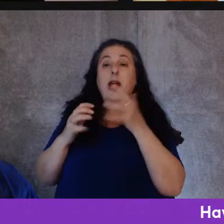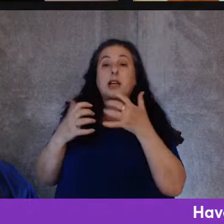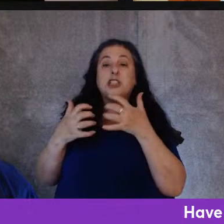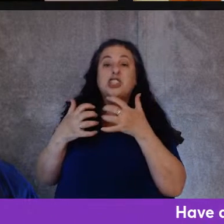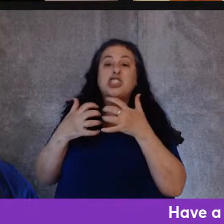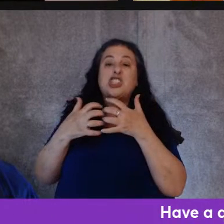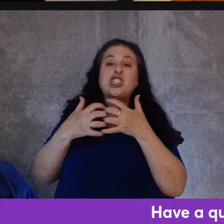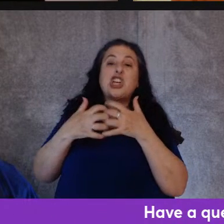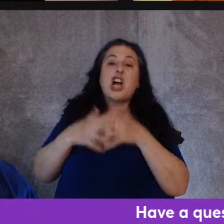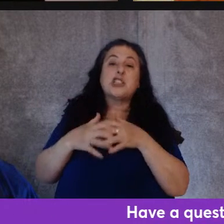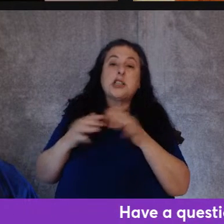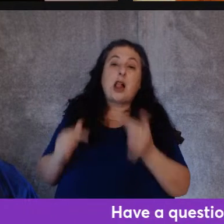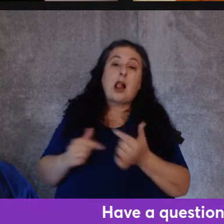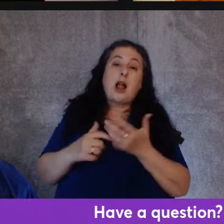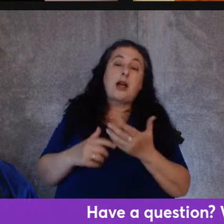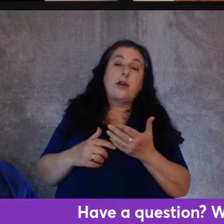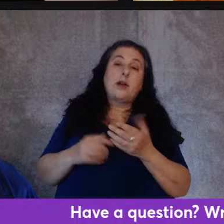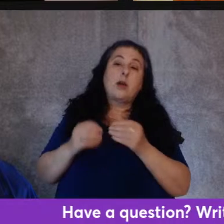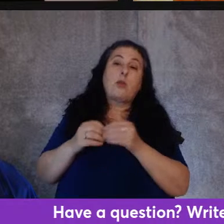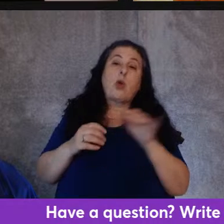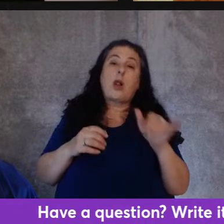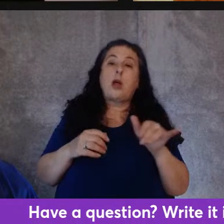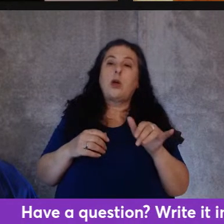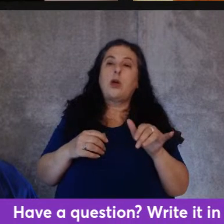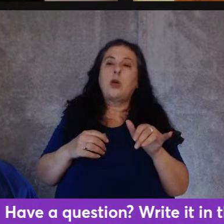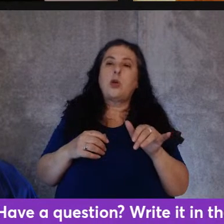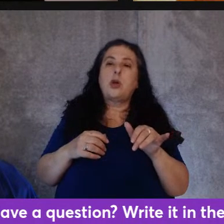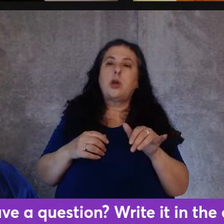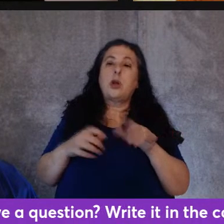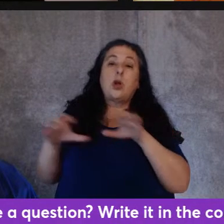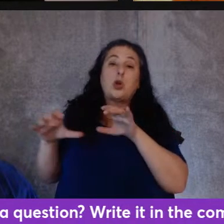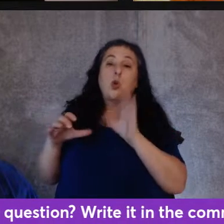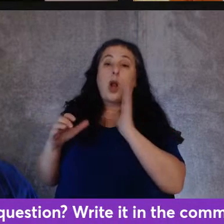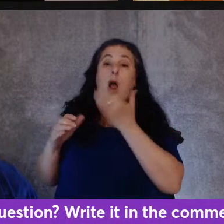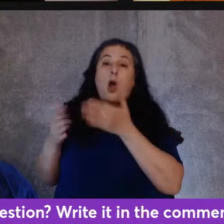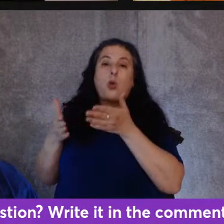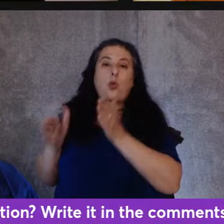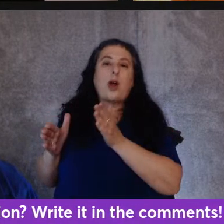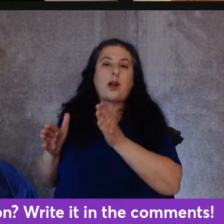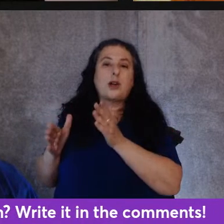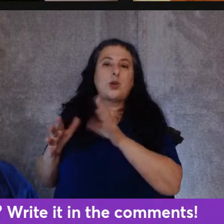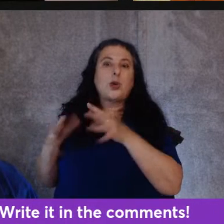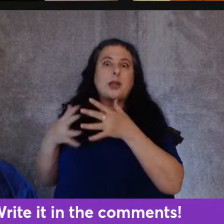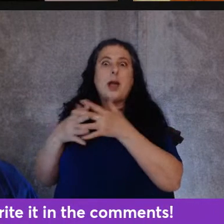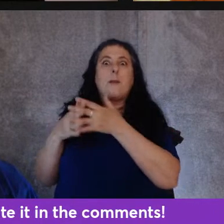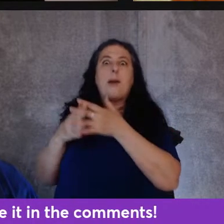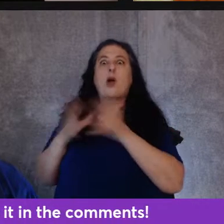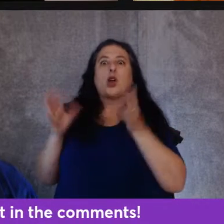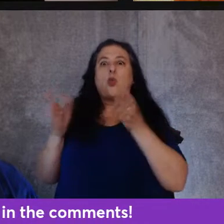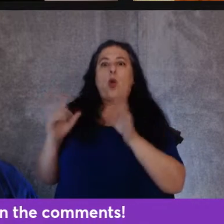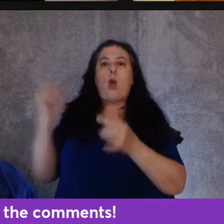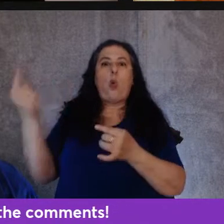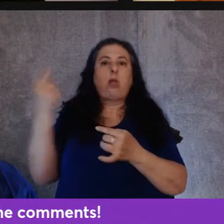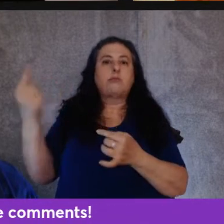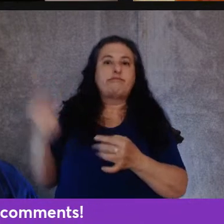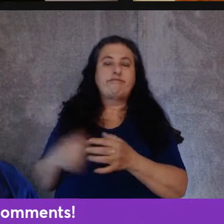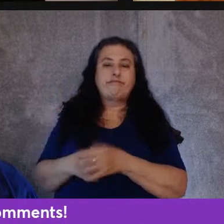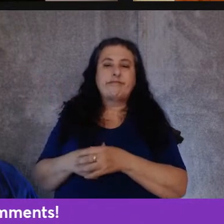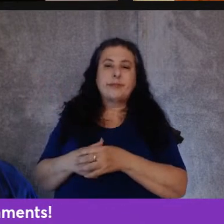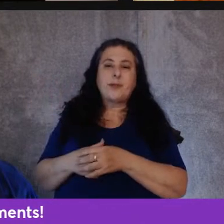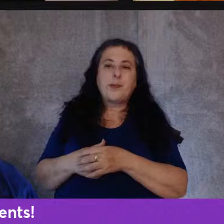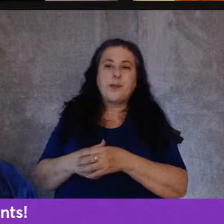to life, right? It's more like, do it our way, do it the American way, right?